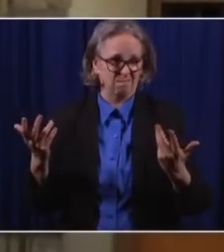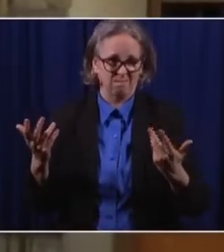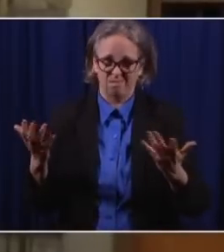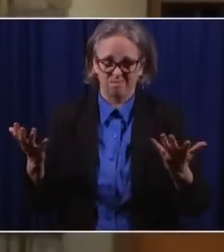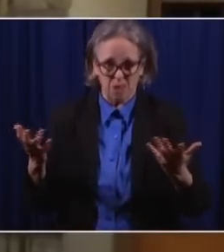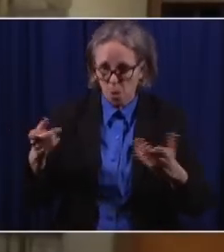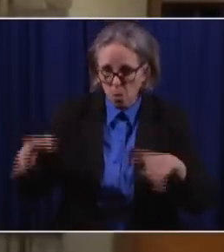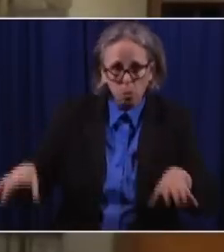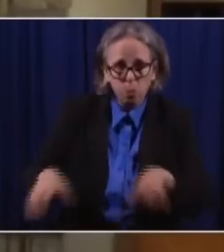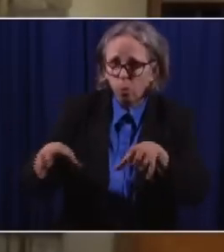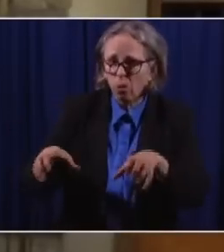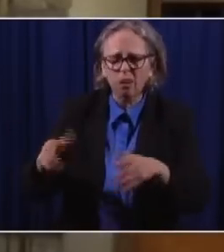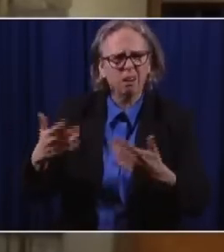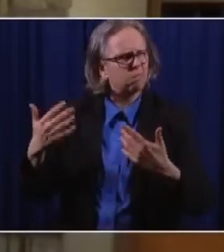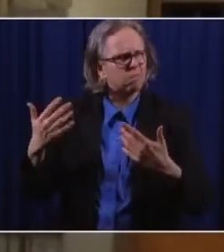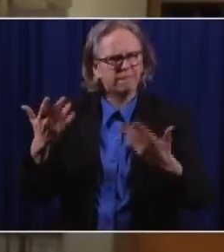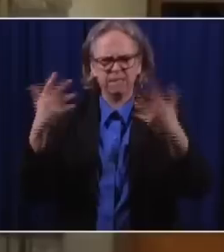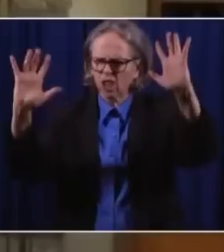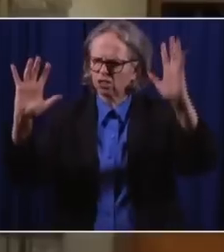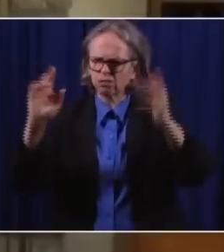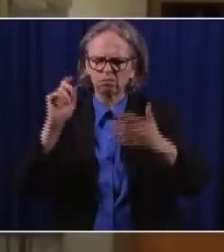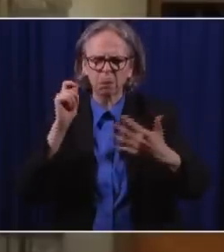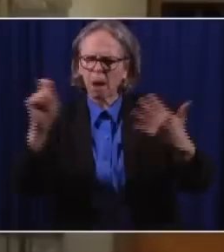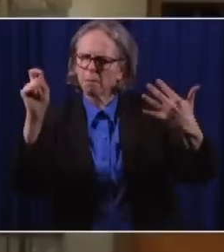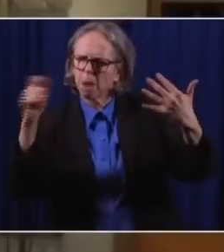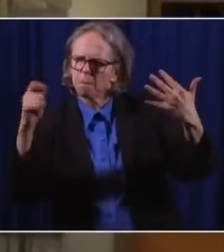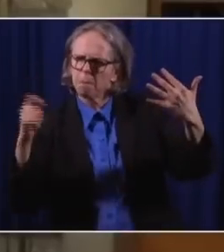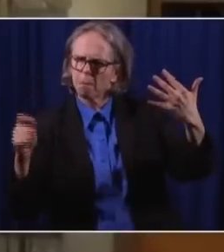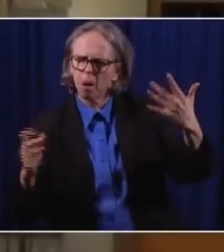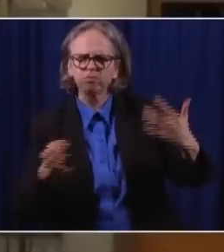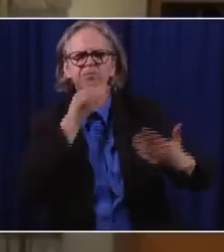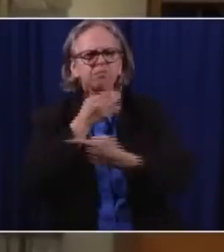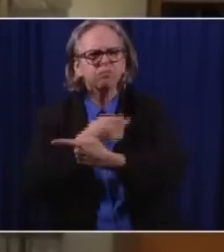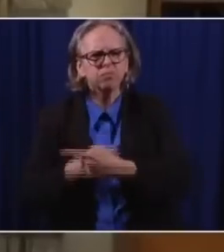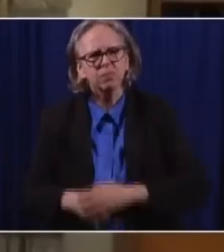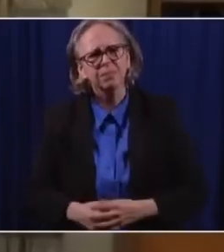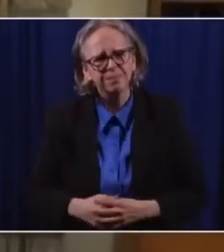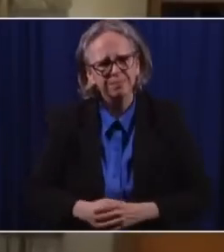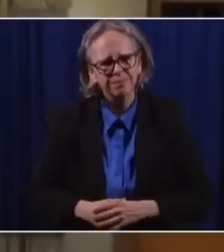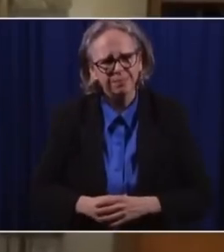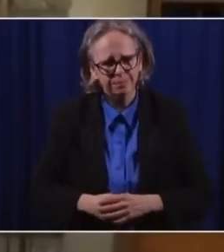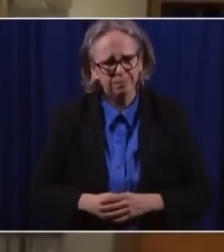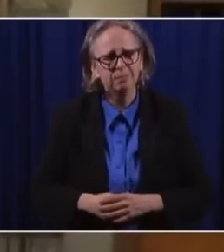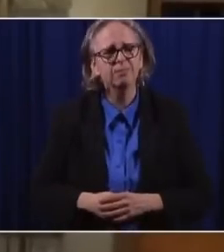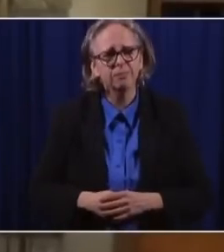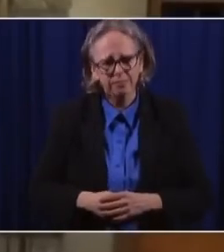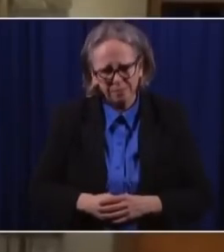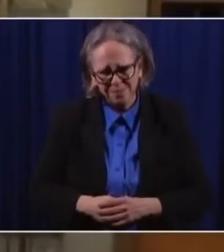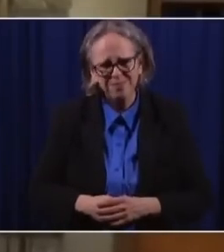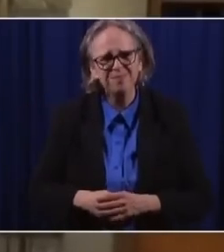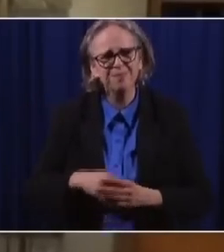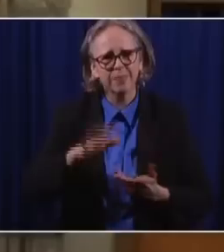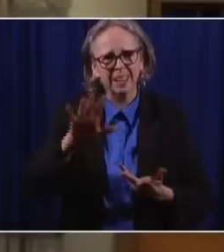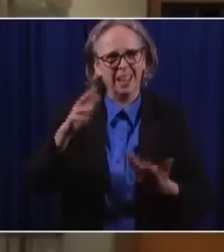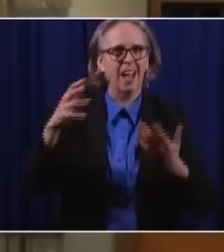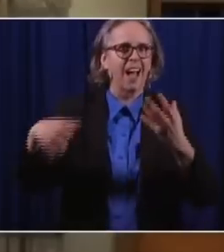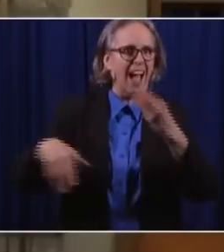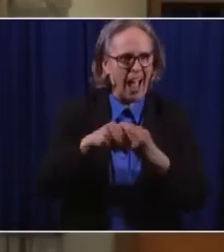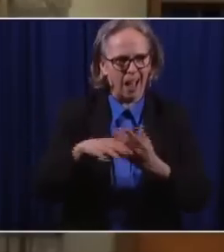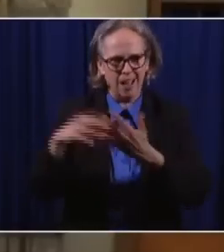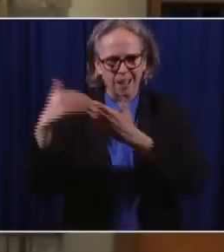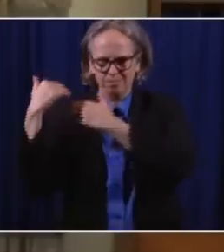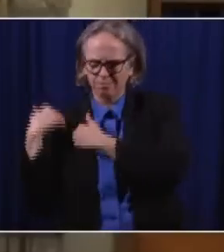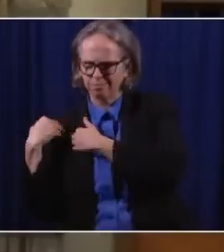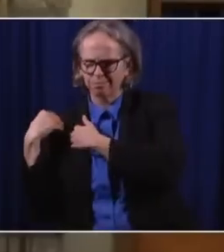our response moving forward with the full weight of the rest of the ODH leadership team behind her. The